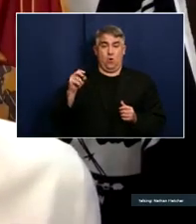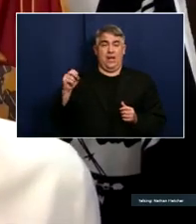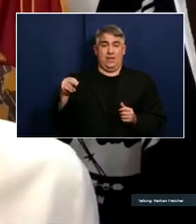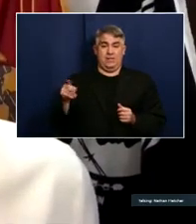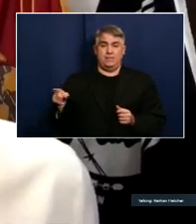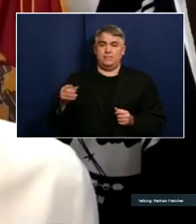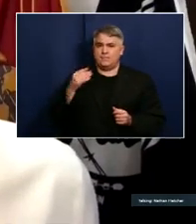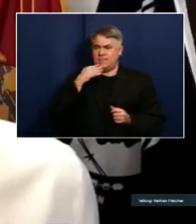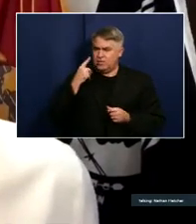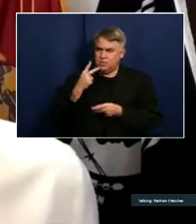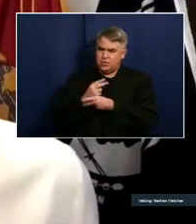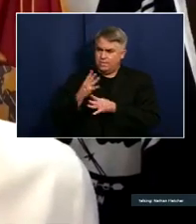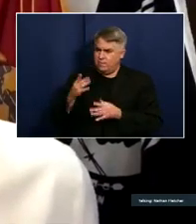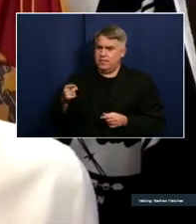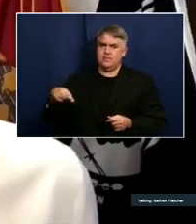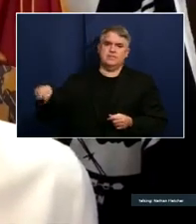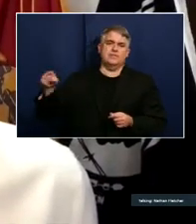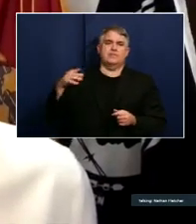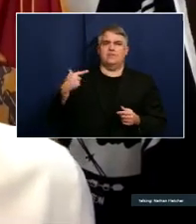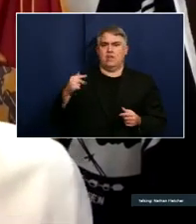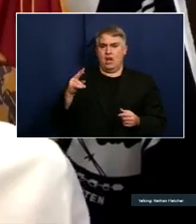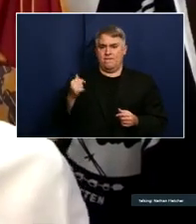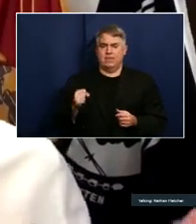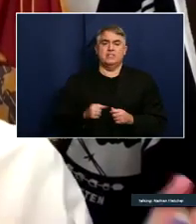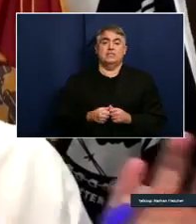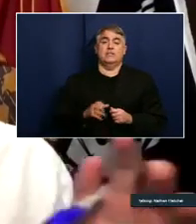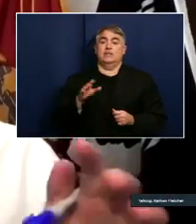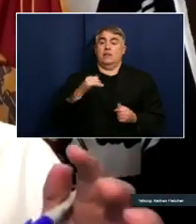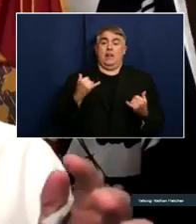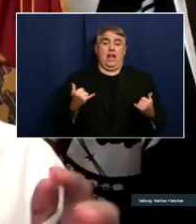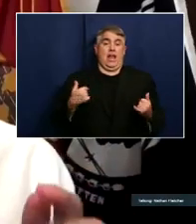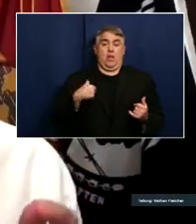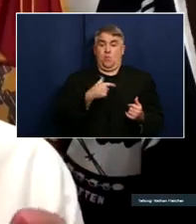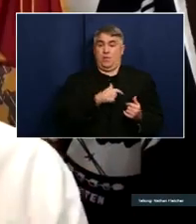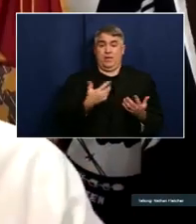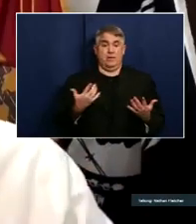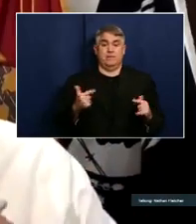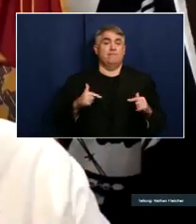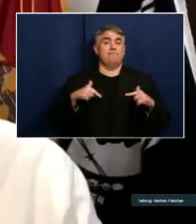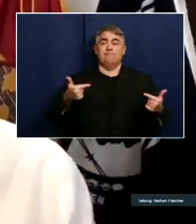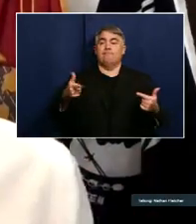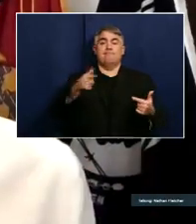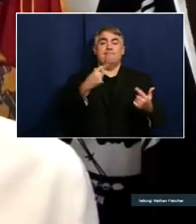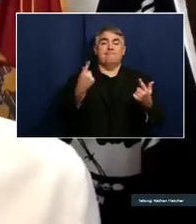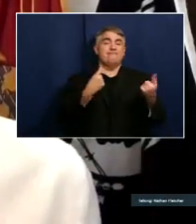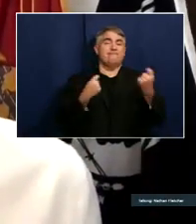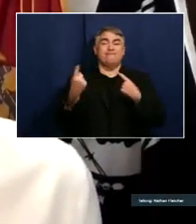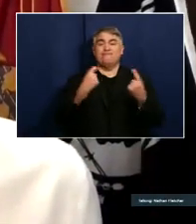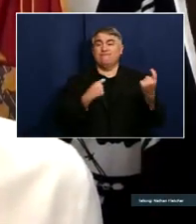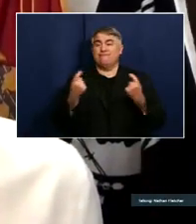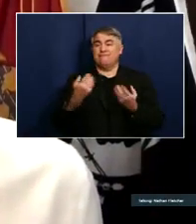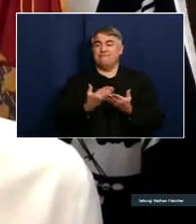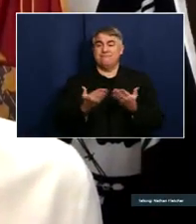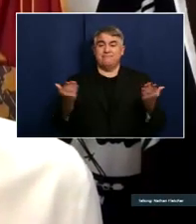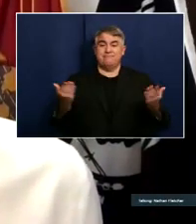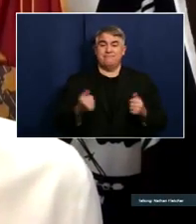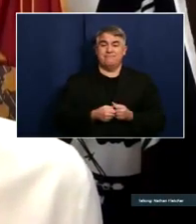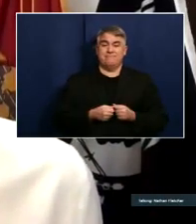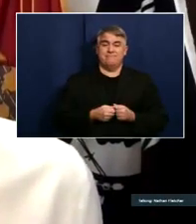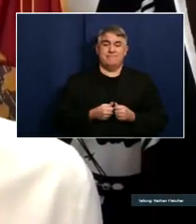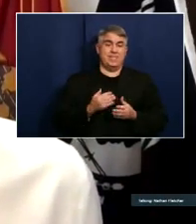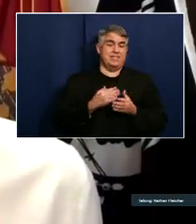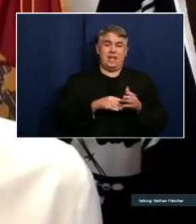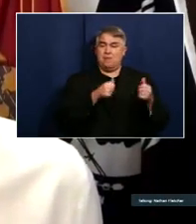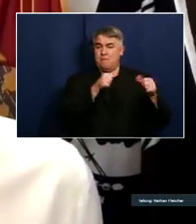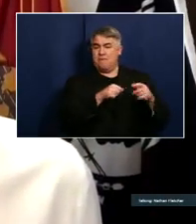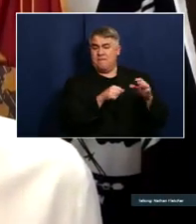updates. At this point, we're going to go to questions. We're taking them in from a variety. Some were sent in, some have been posted on Facebook or on other social